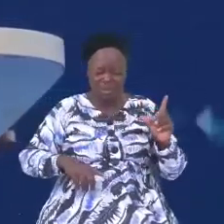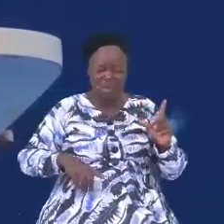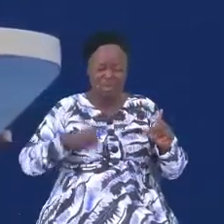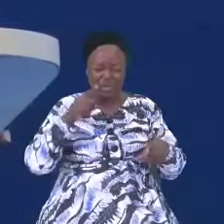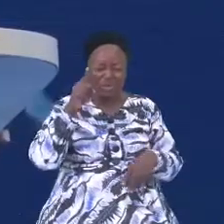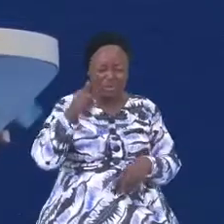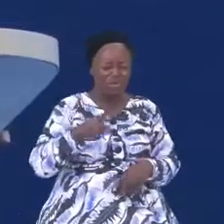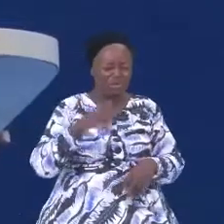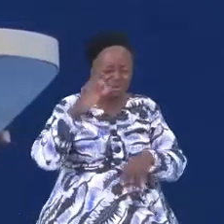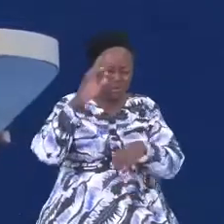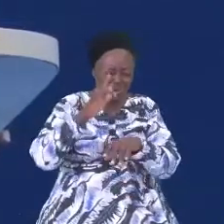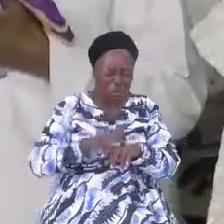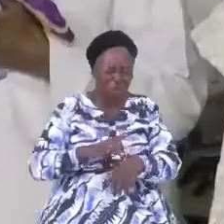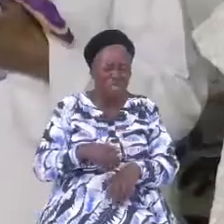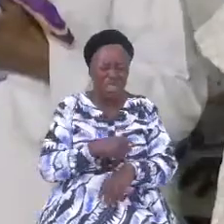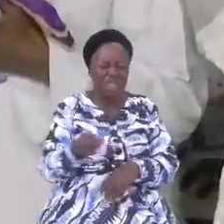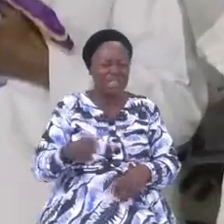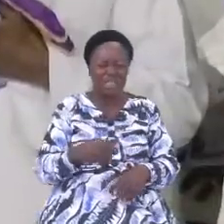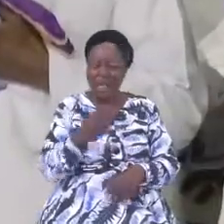touch their blind eyes.